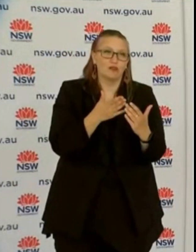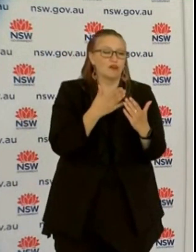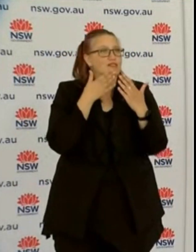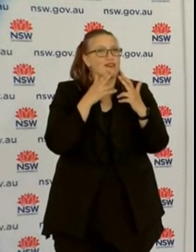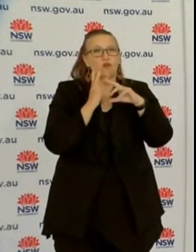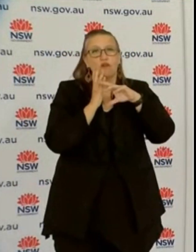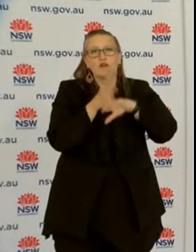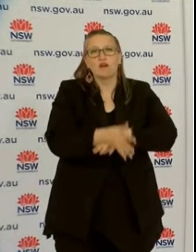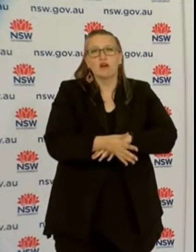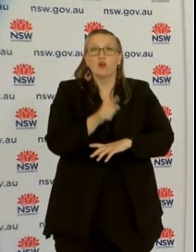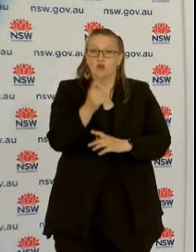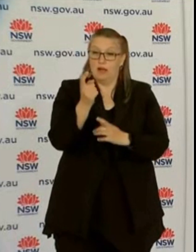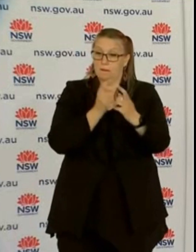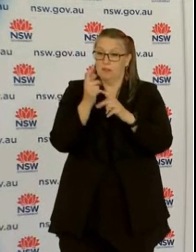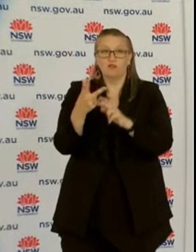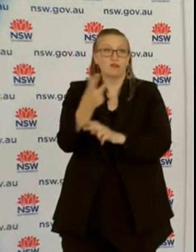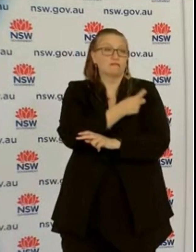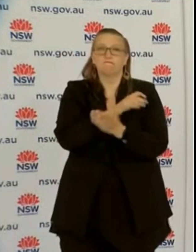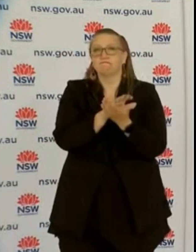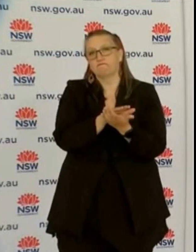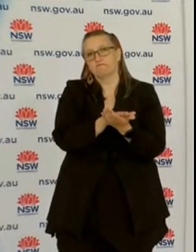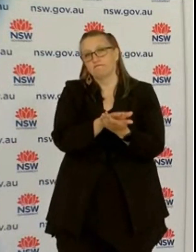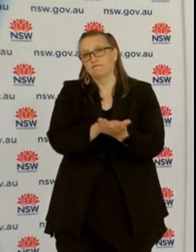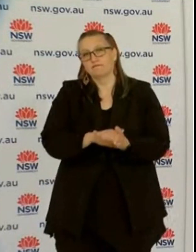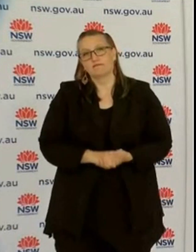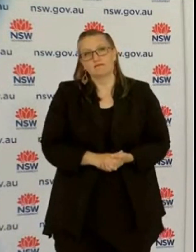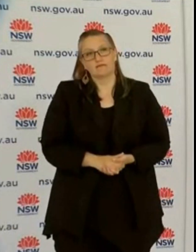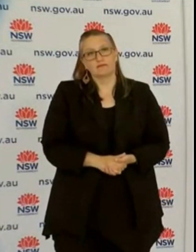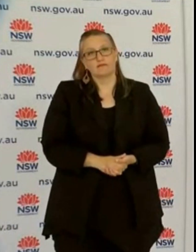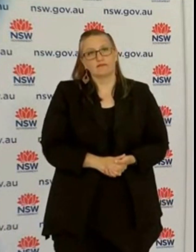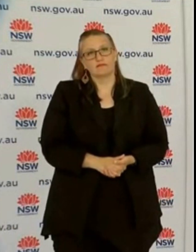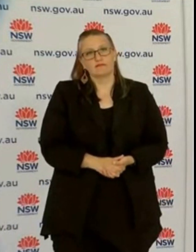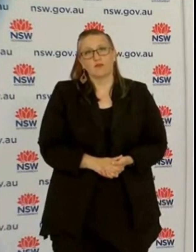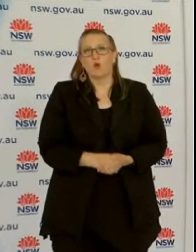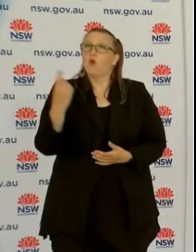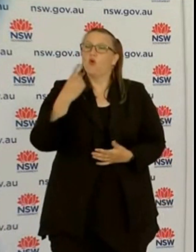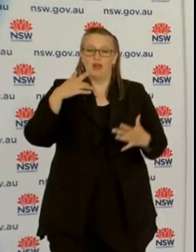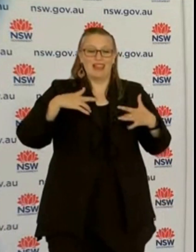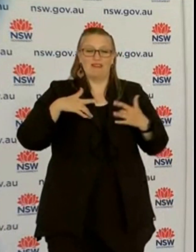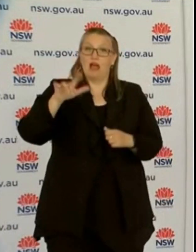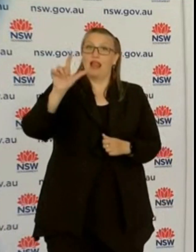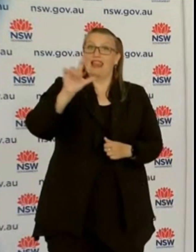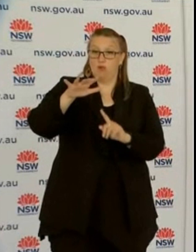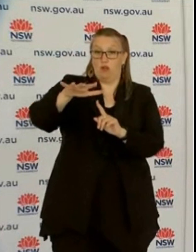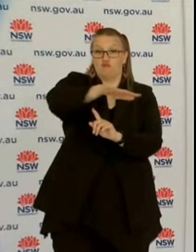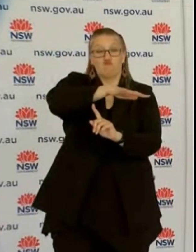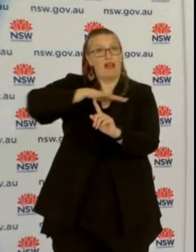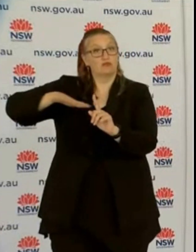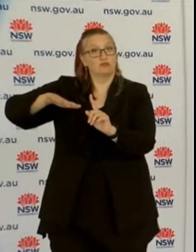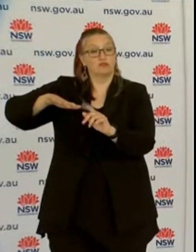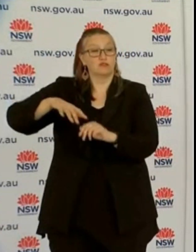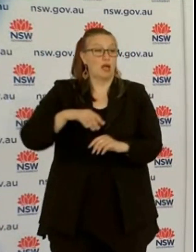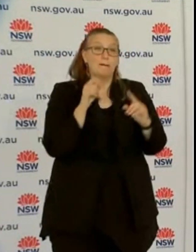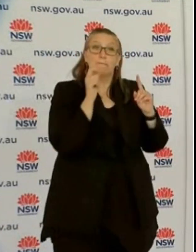from people in those areas, which is fantastic. And I'd particularly like to ask people who live in suburbs around the Liverpool area